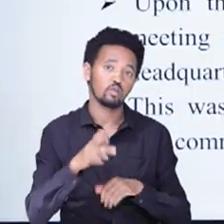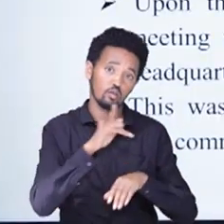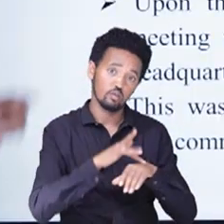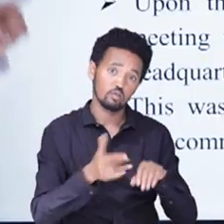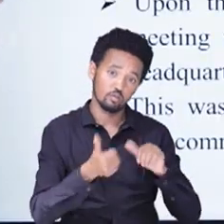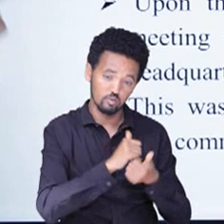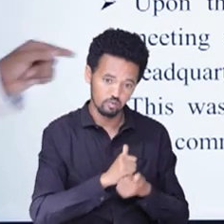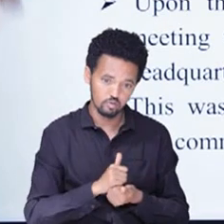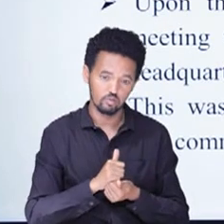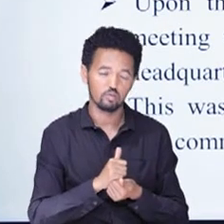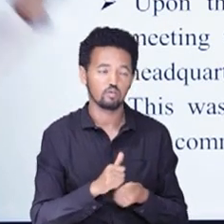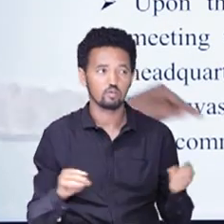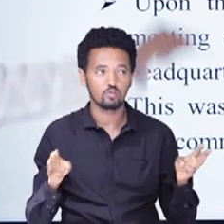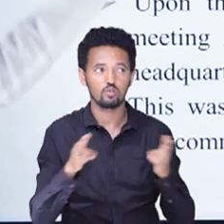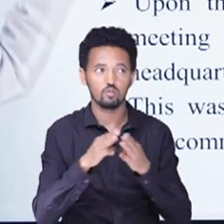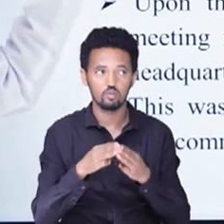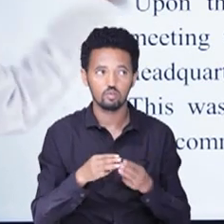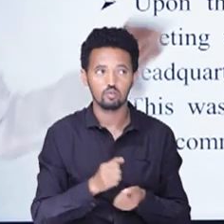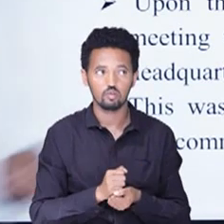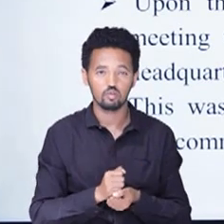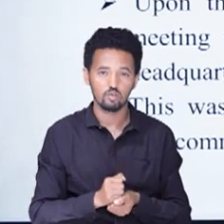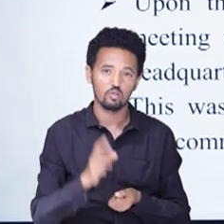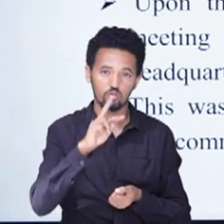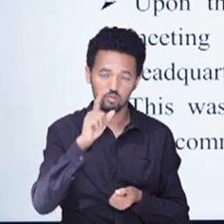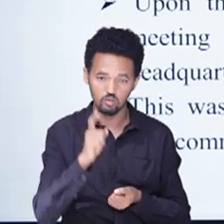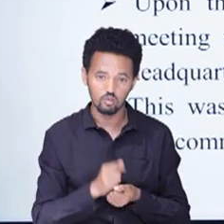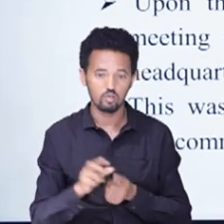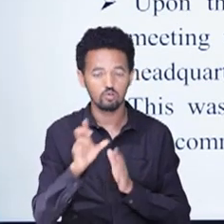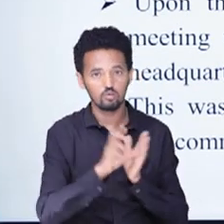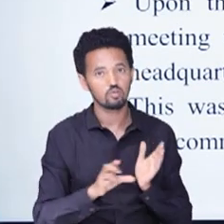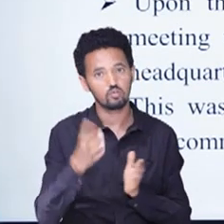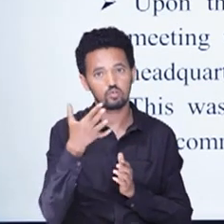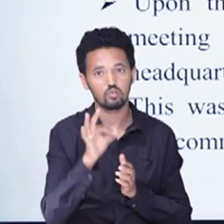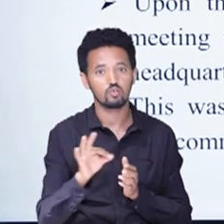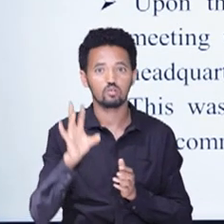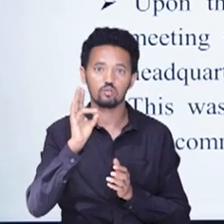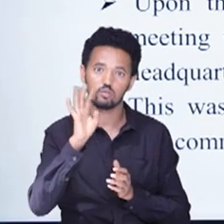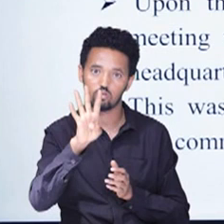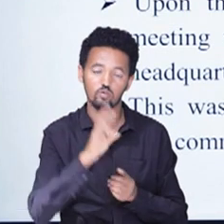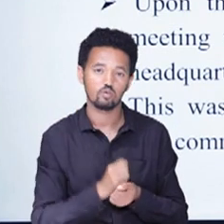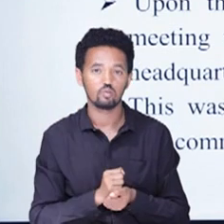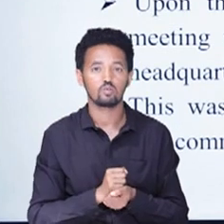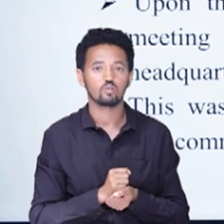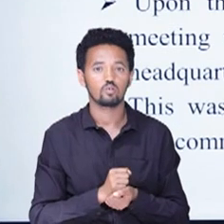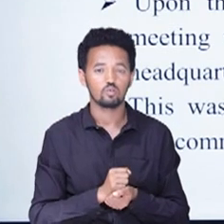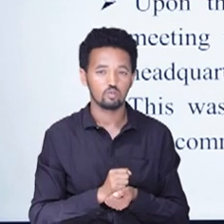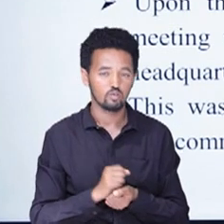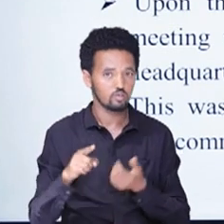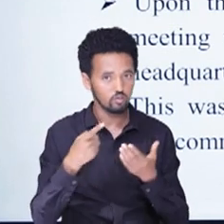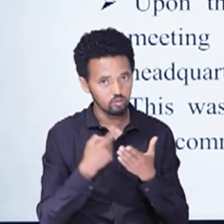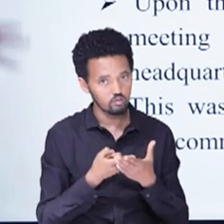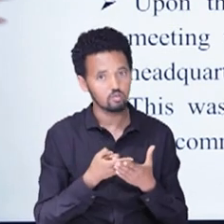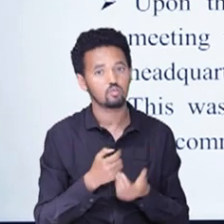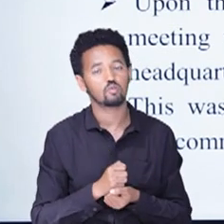delegates, the meeting was held in 28 July 1974 at headquarters of the 4th